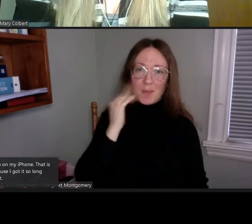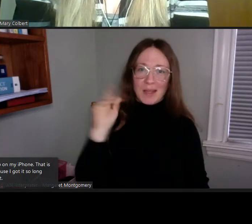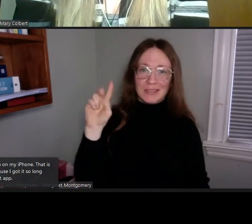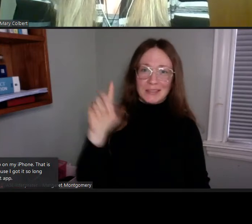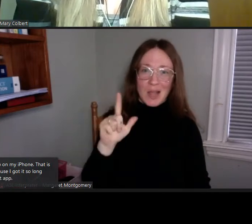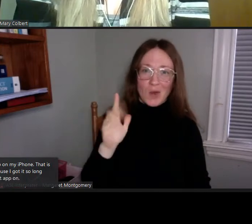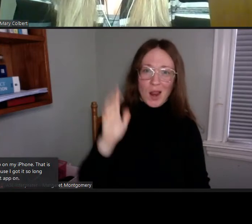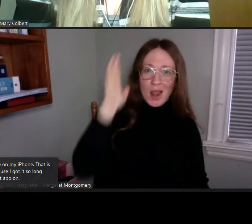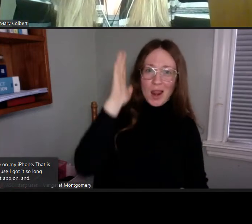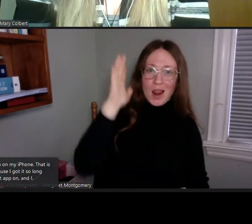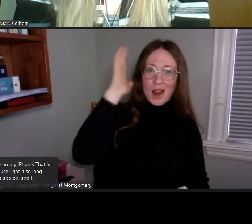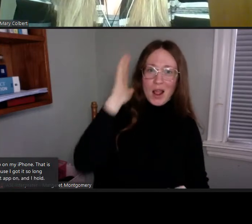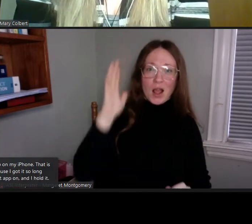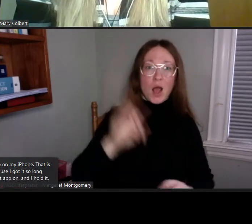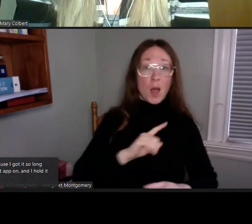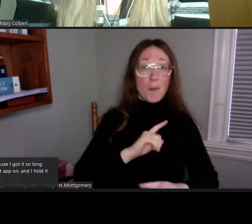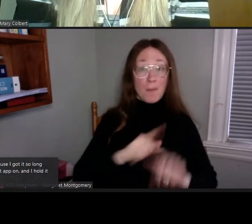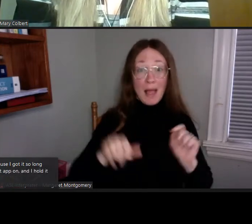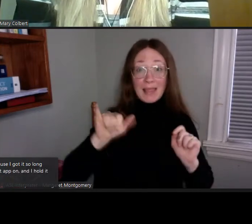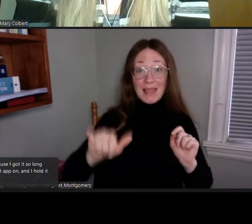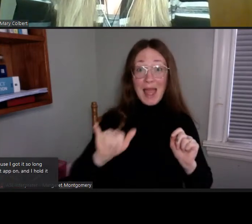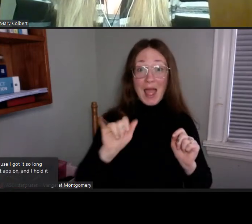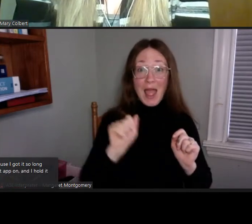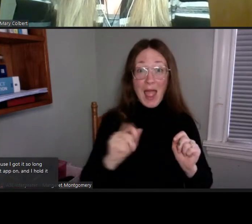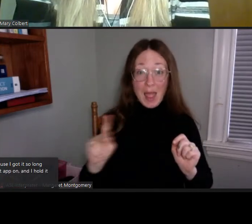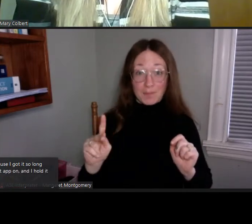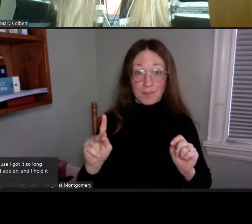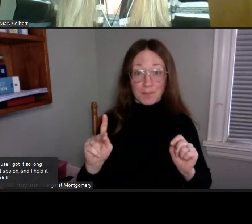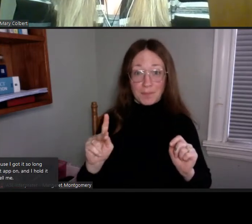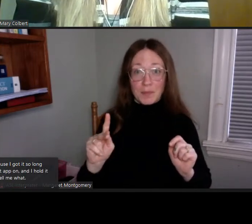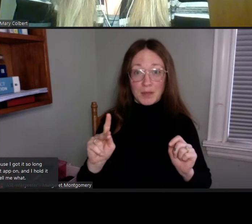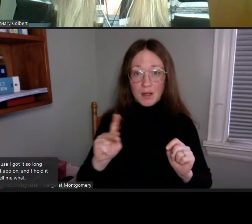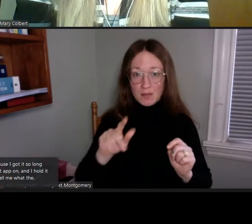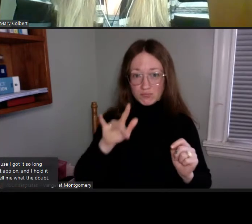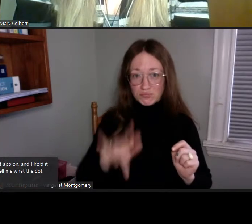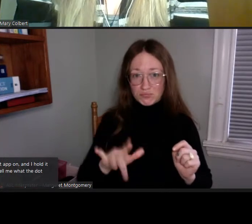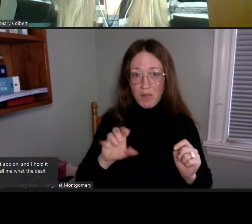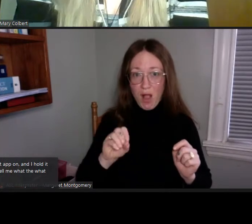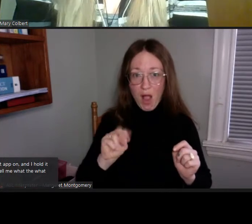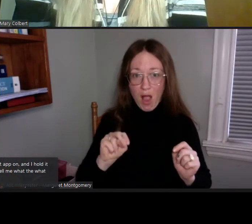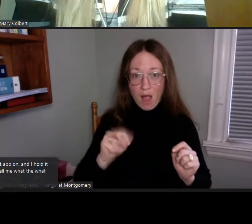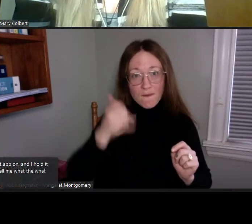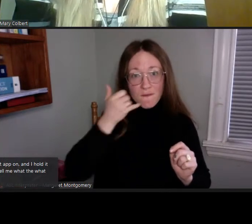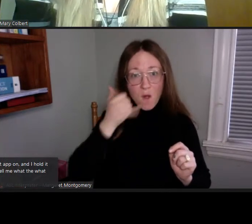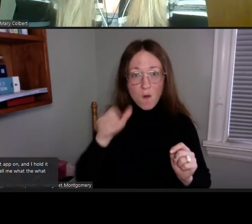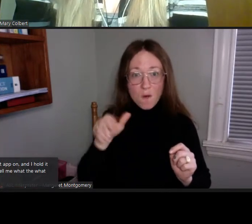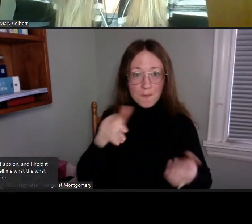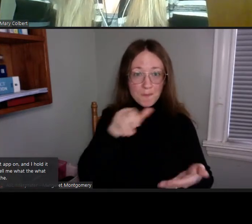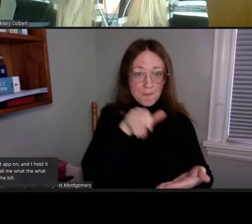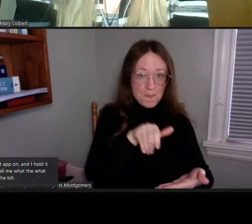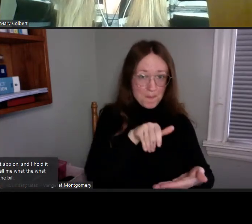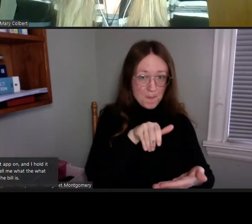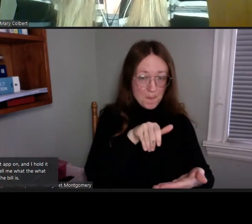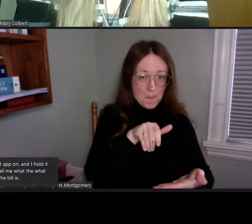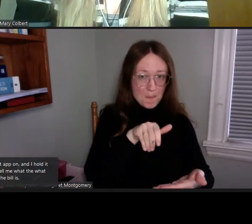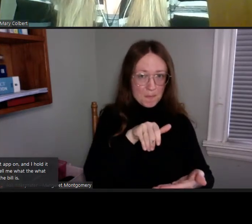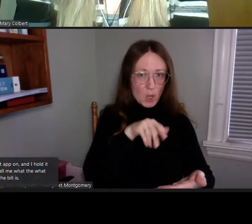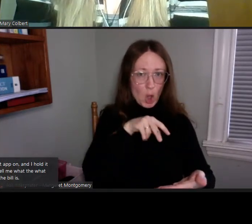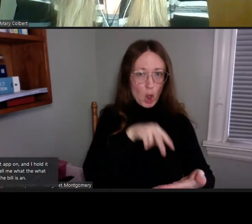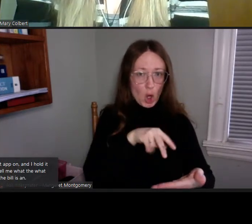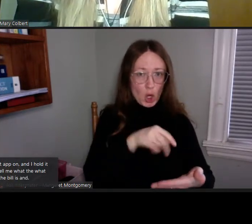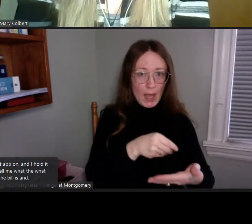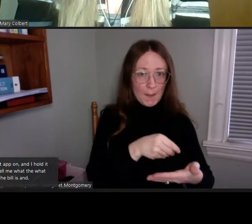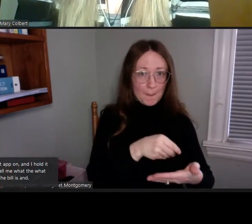app on and I hold it over my money, and it'll tell me what the denomination is, what the bill is.